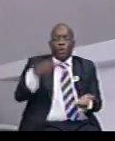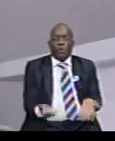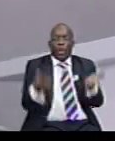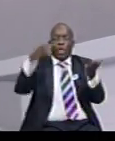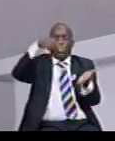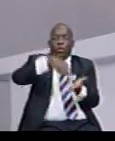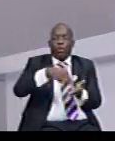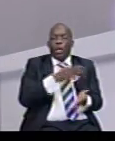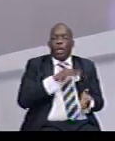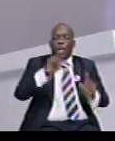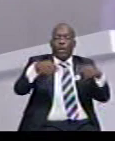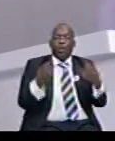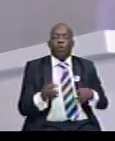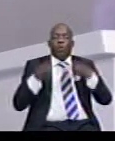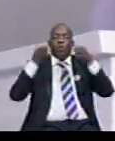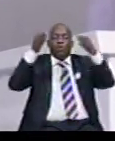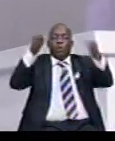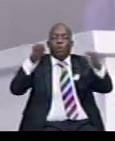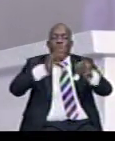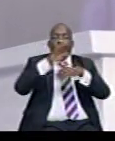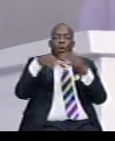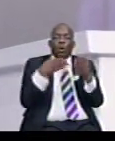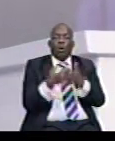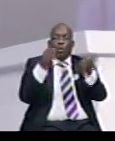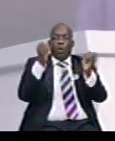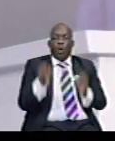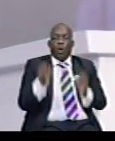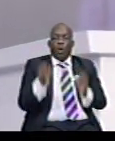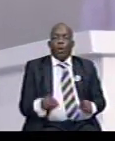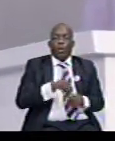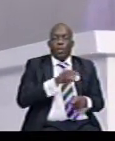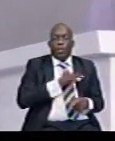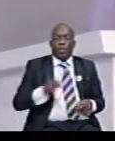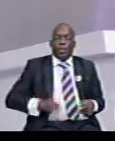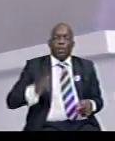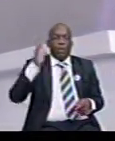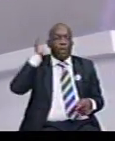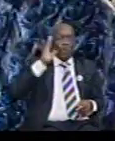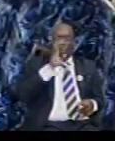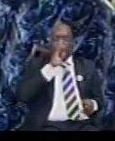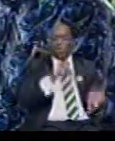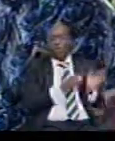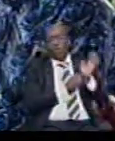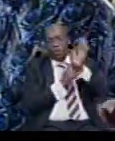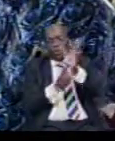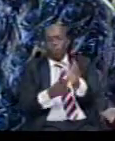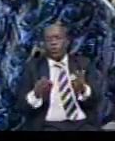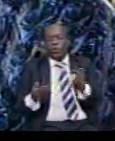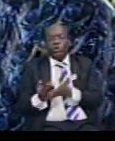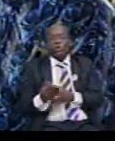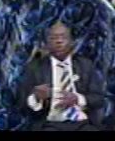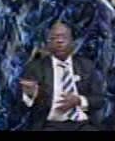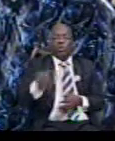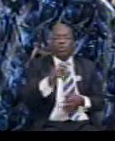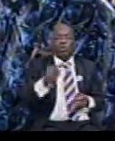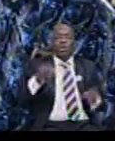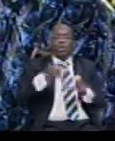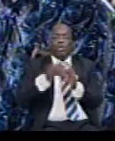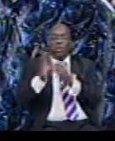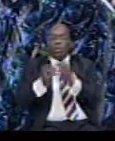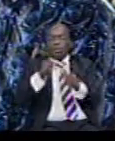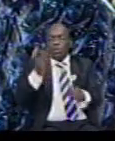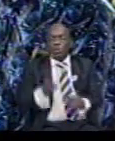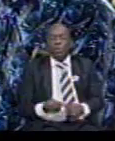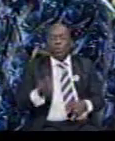forth, all power in Christ will be manifested through you. And the power of the